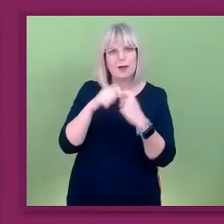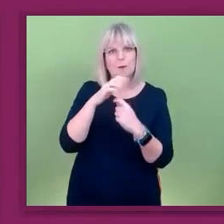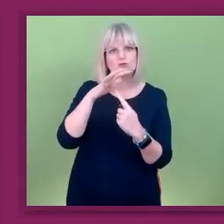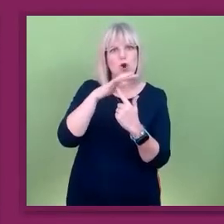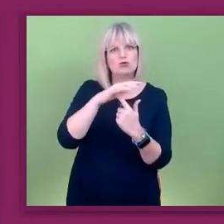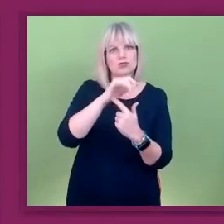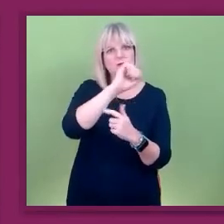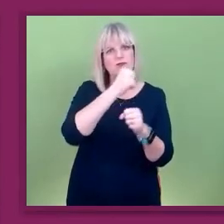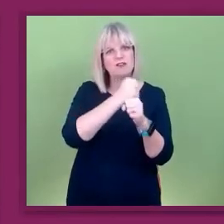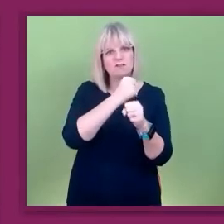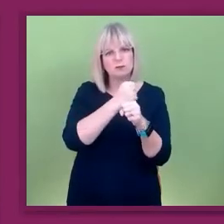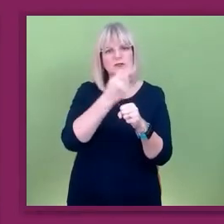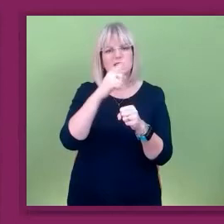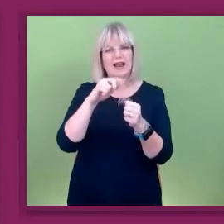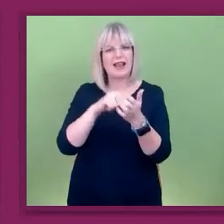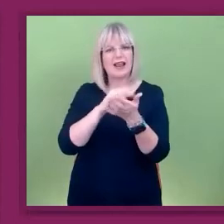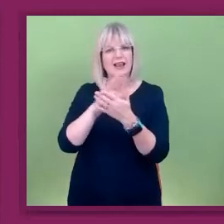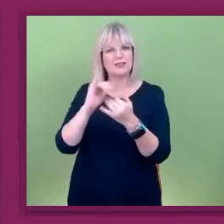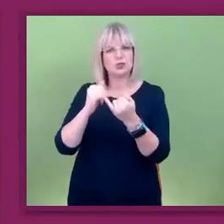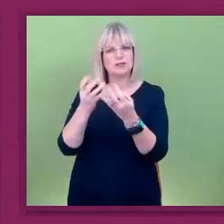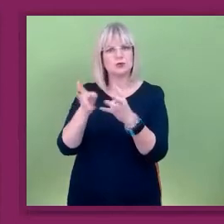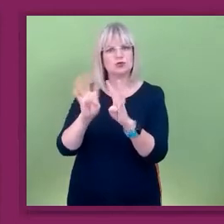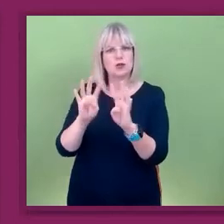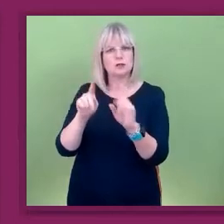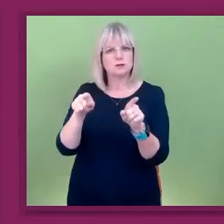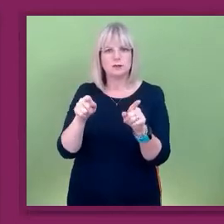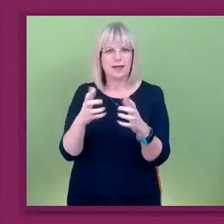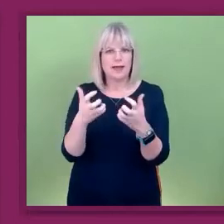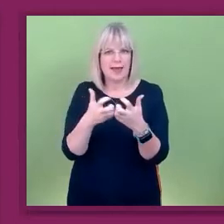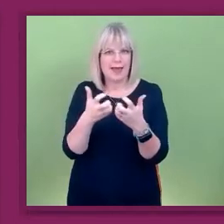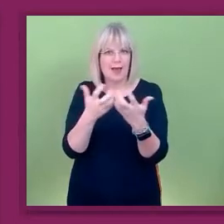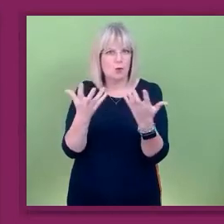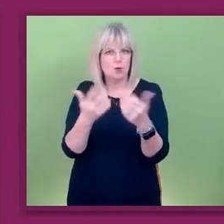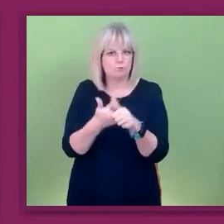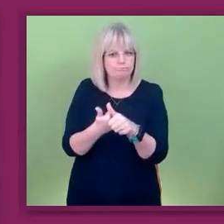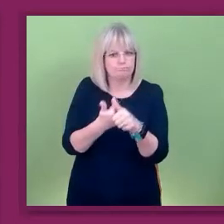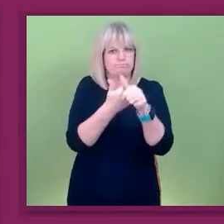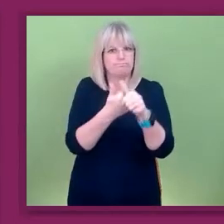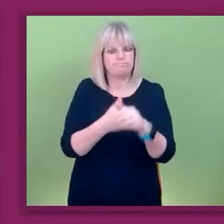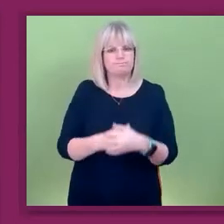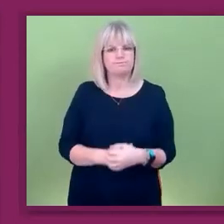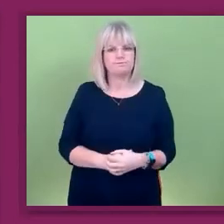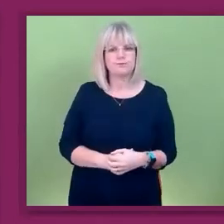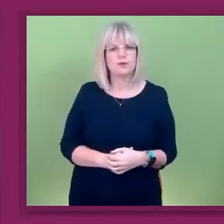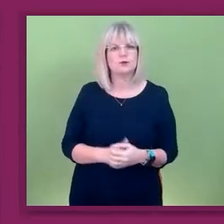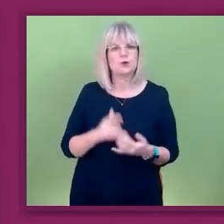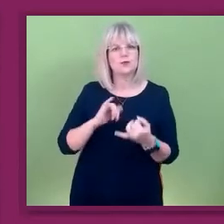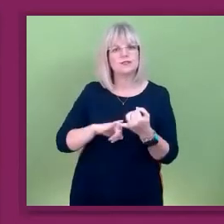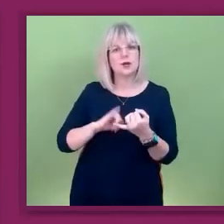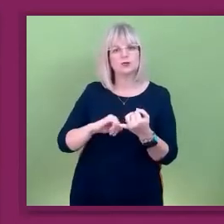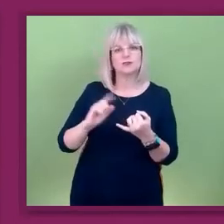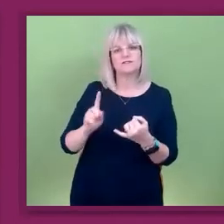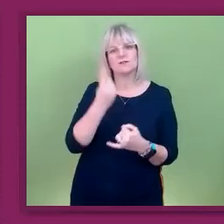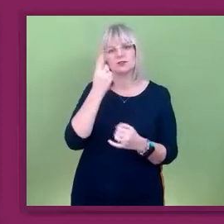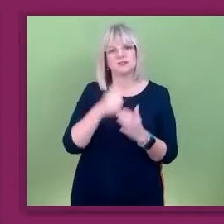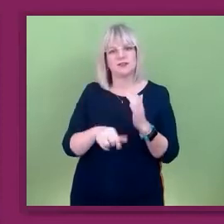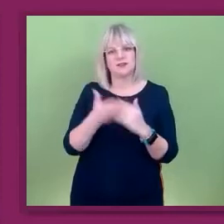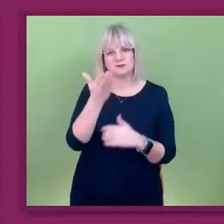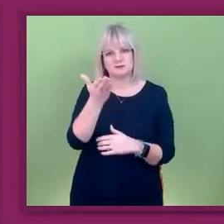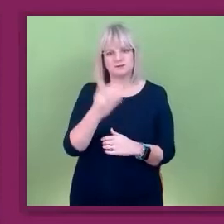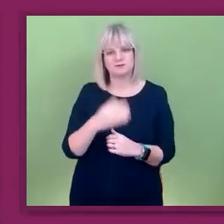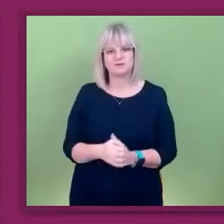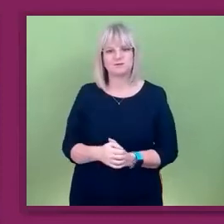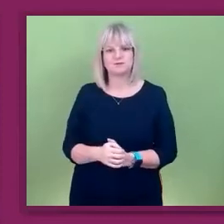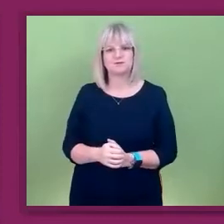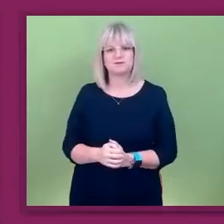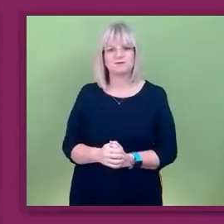trusts. That question, if I start with you, Sandra, first. Yeah, so